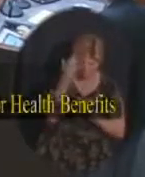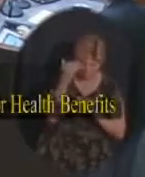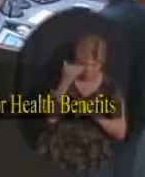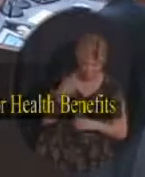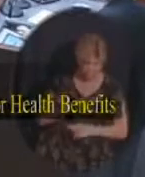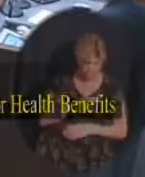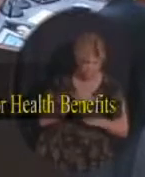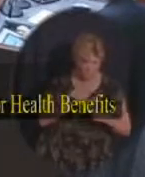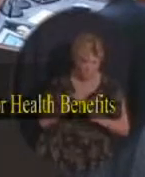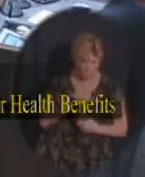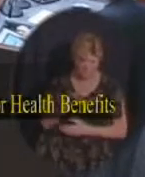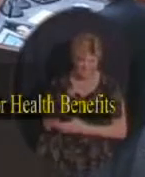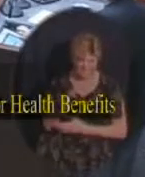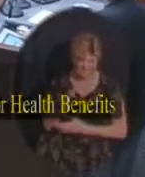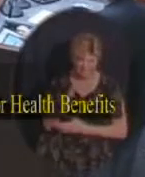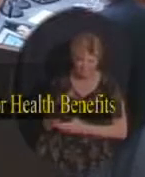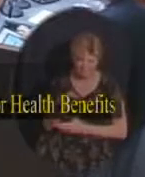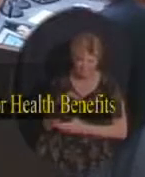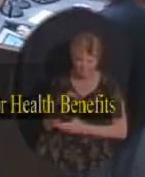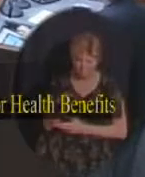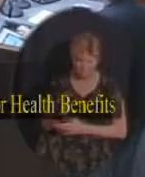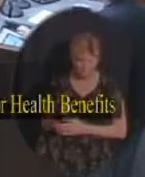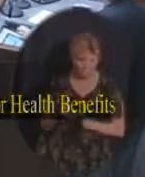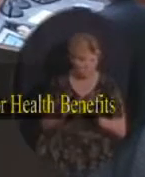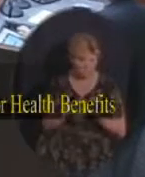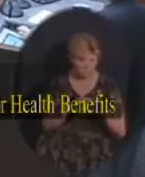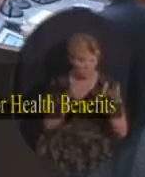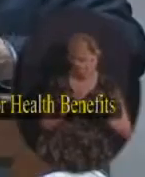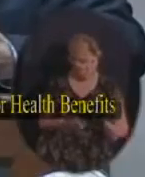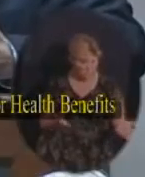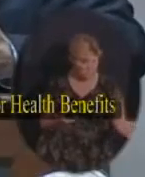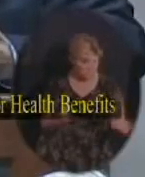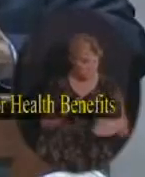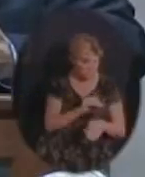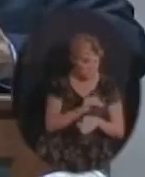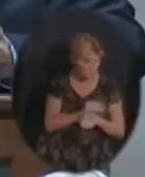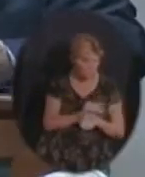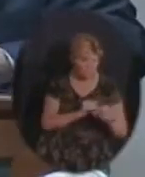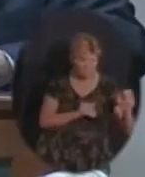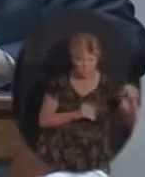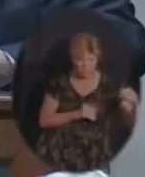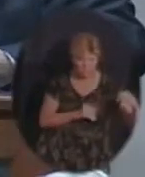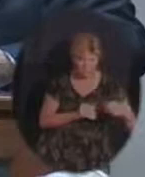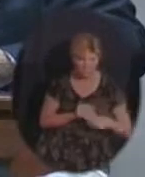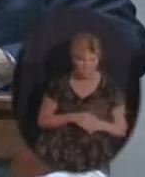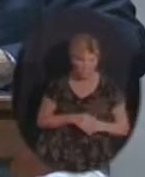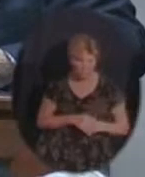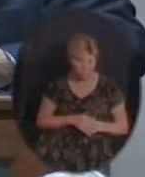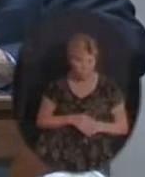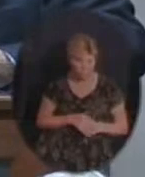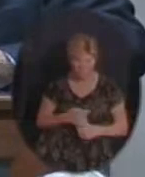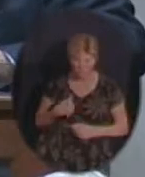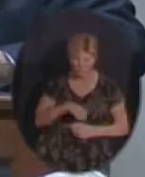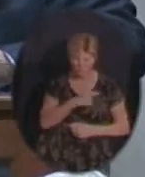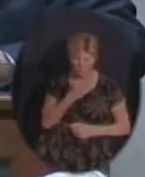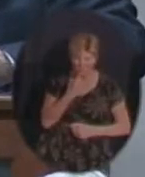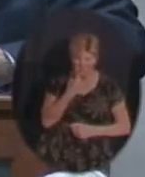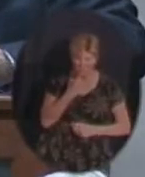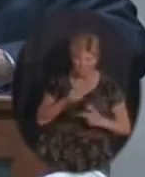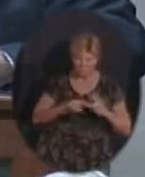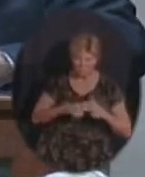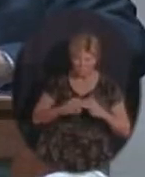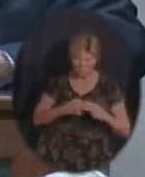tonight? Yes, sir, we do. And actually, you know, in fact, we've just started dialogue regarding their service agreement.